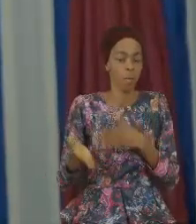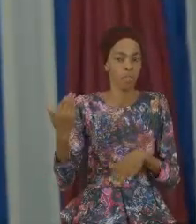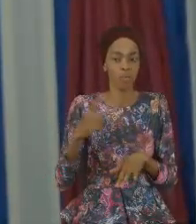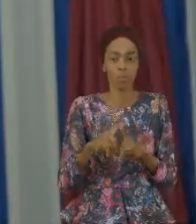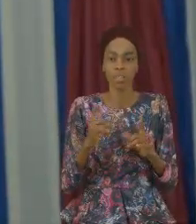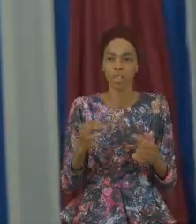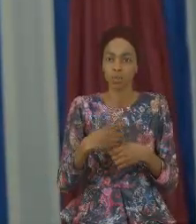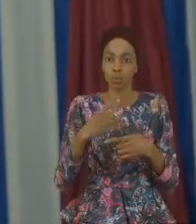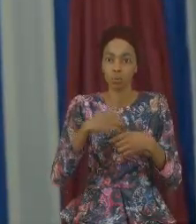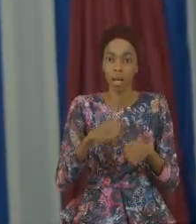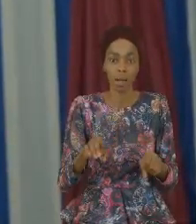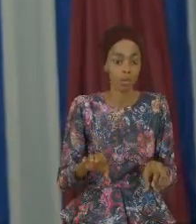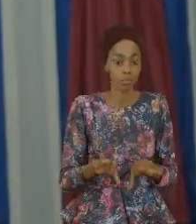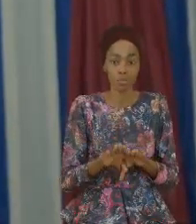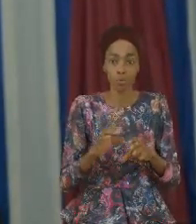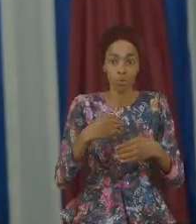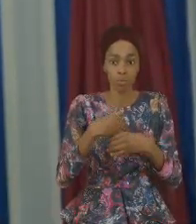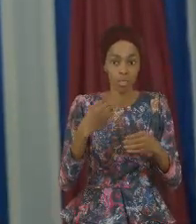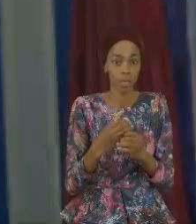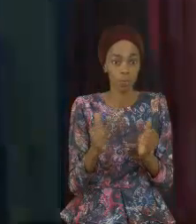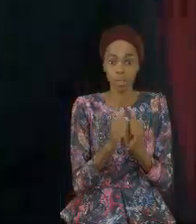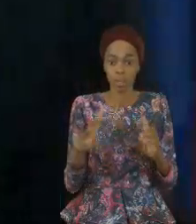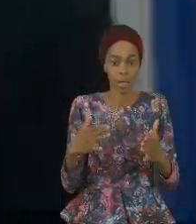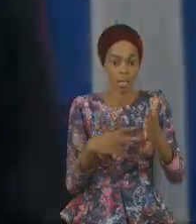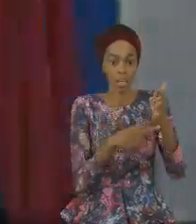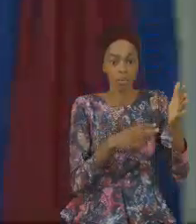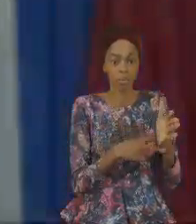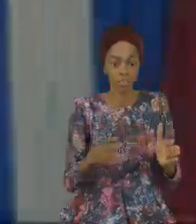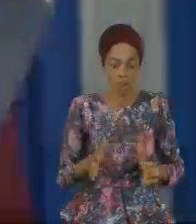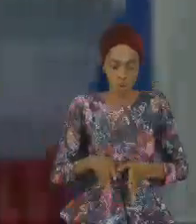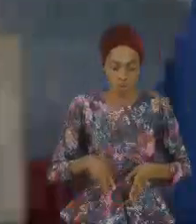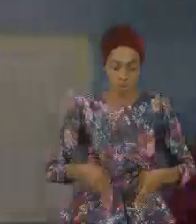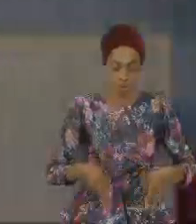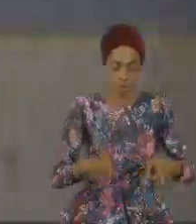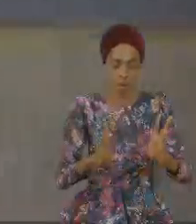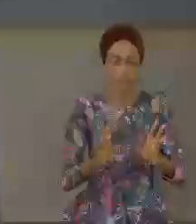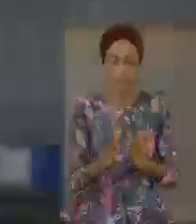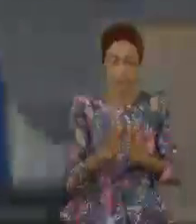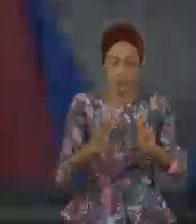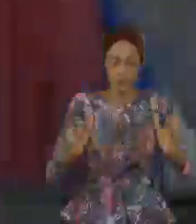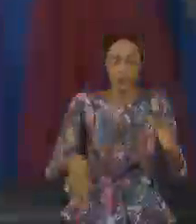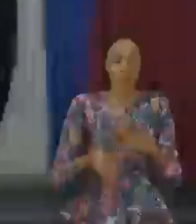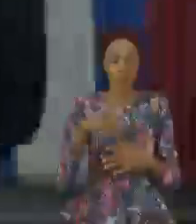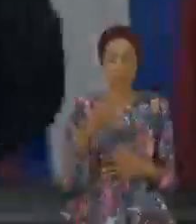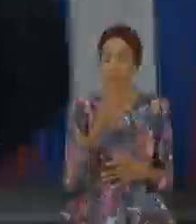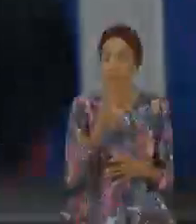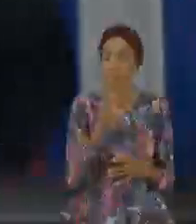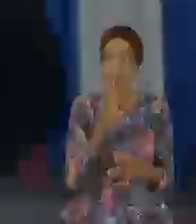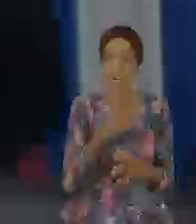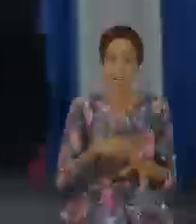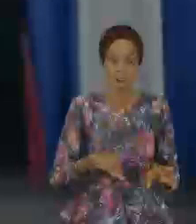create without any bridge a passage out of the Red Sea and move on to the